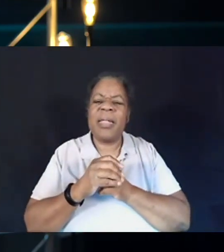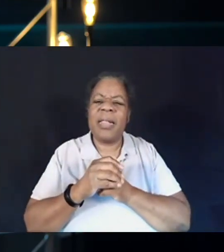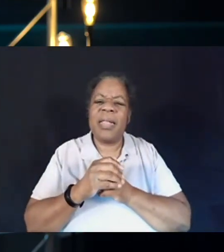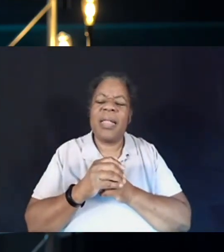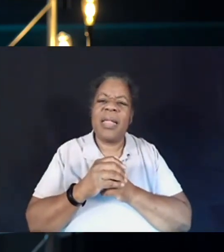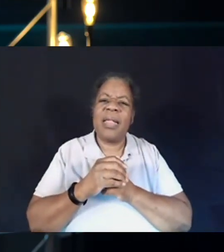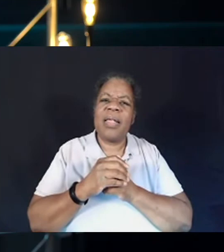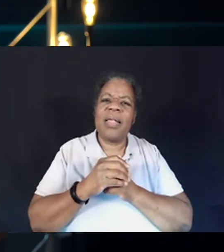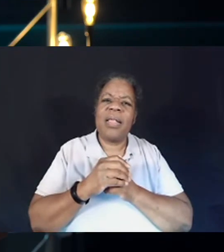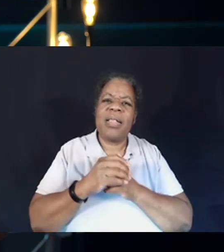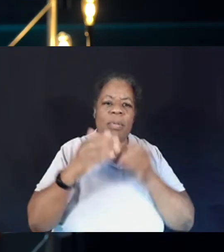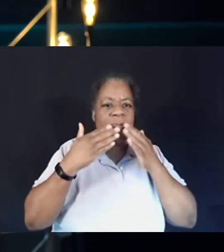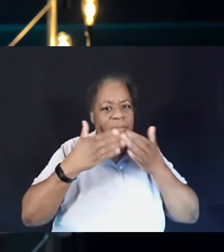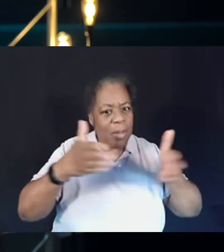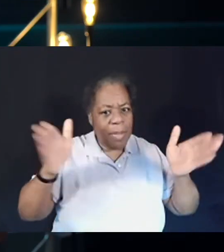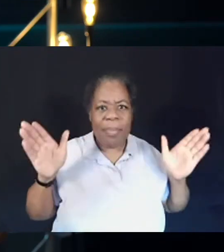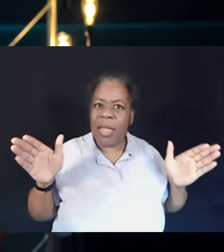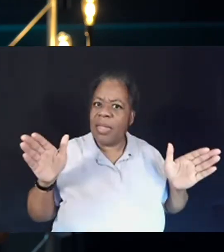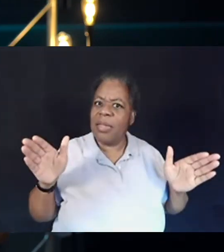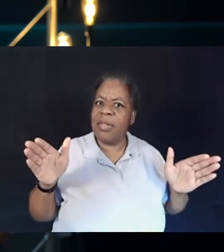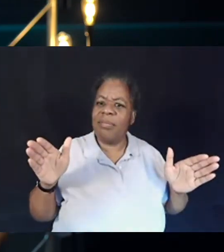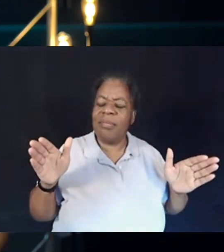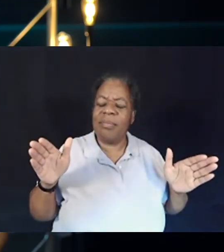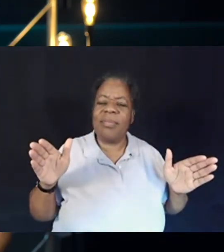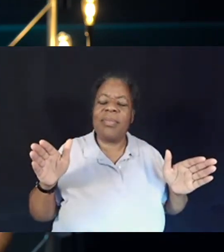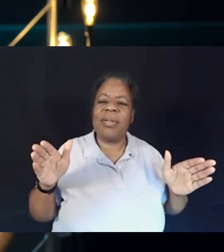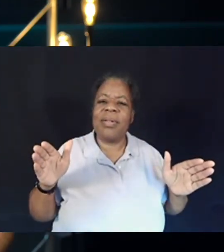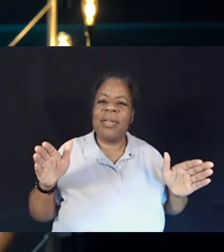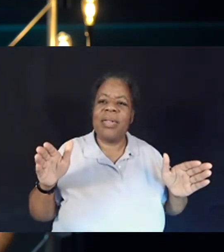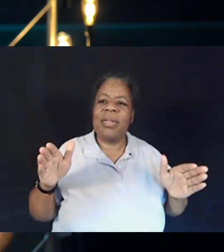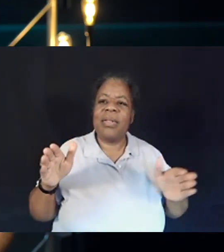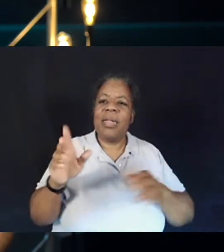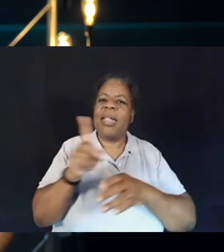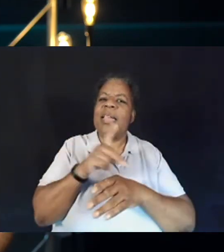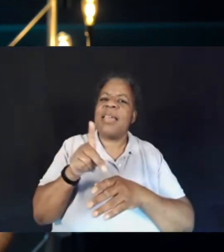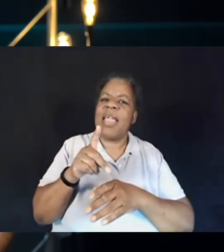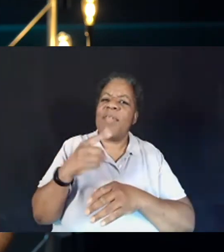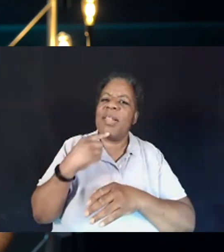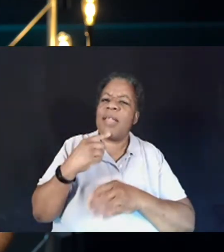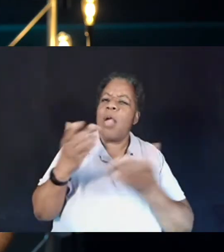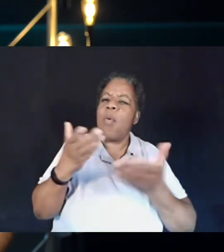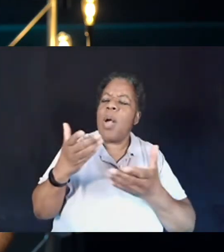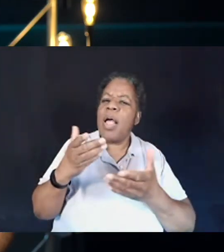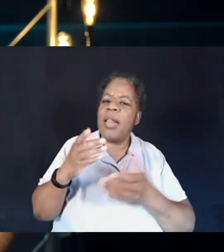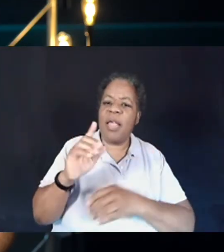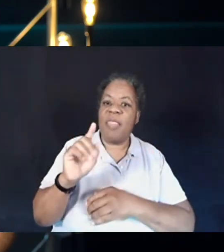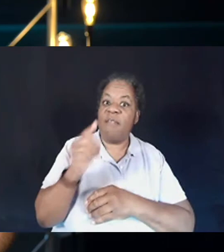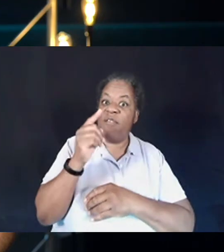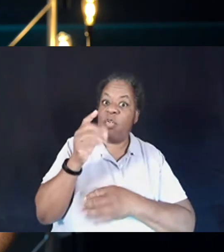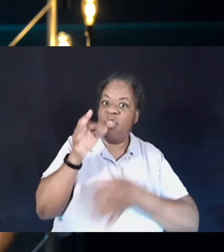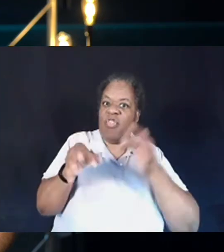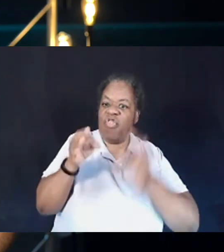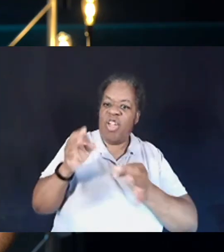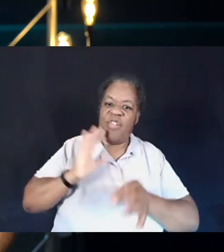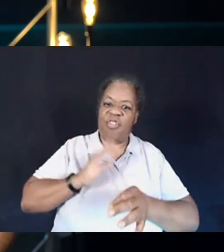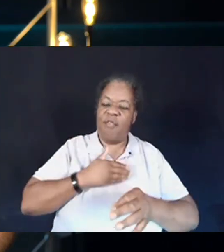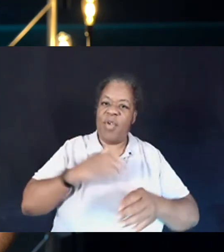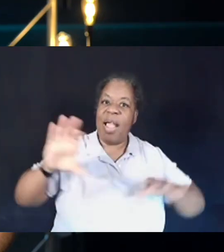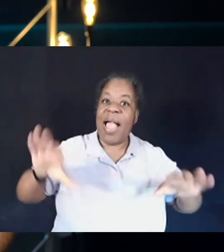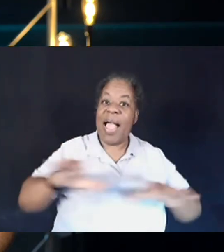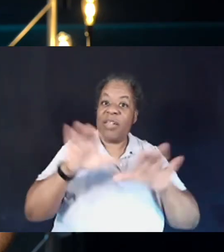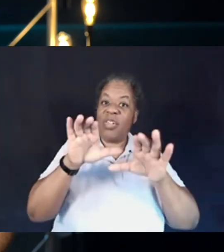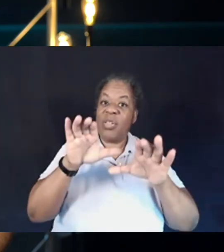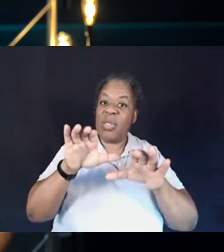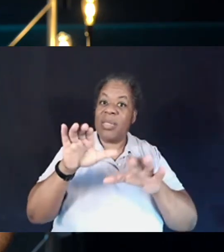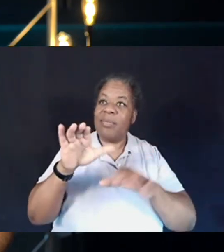there, it's public, it's there. But what he is saying is that the first and primary judge of our actions is God himself.